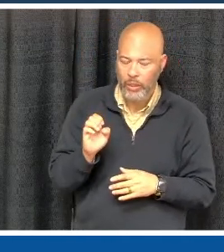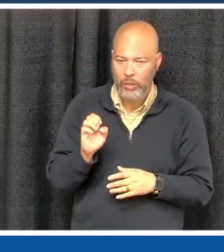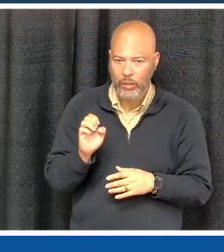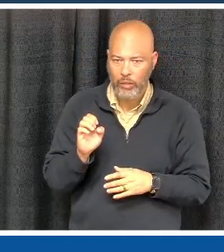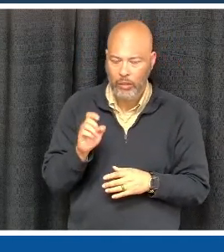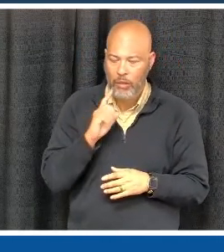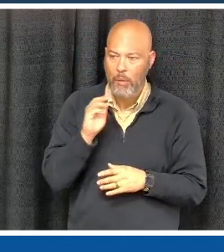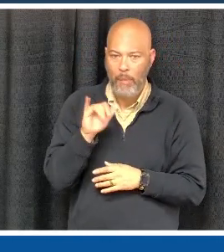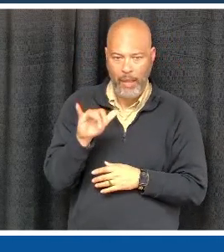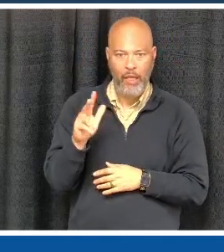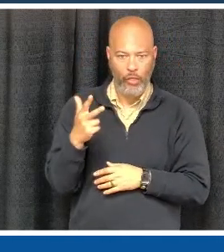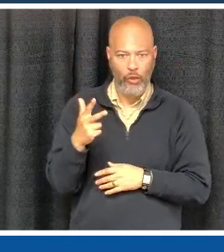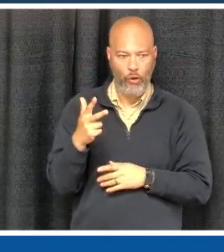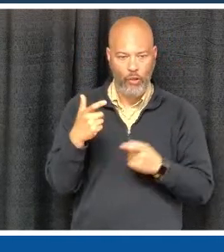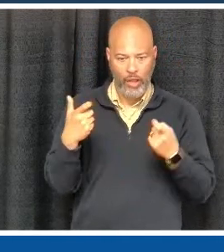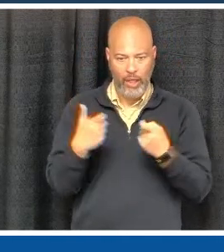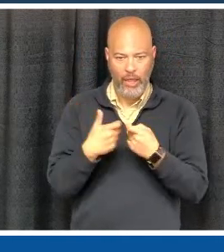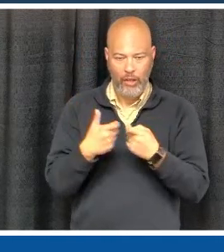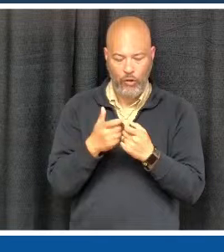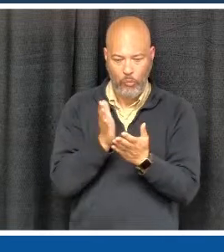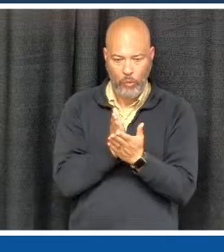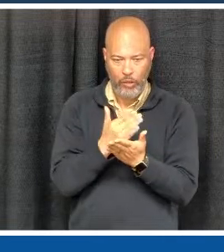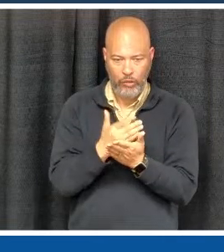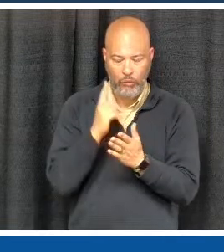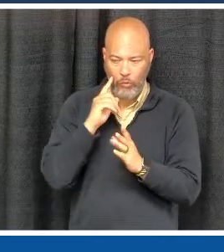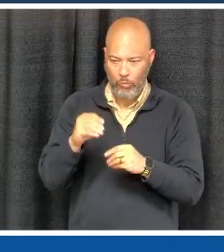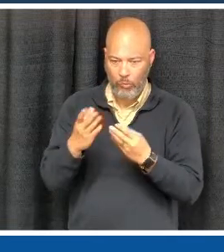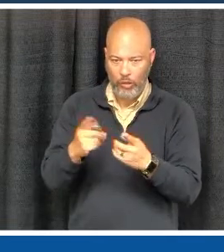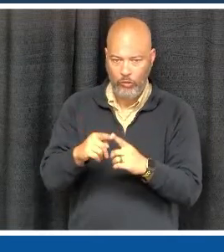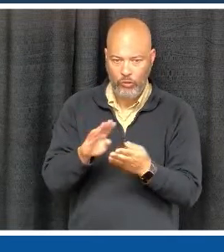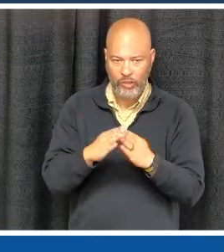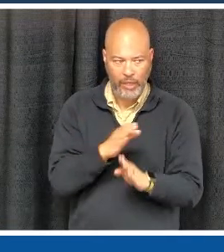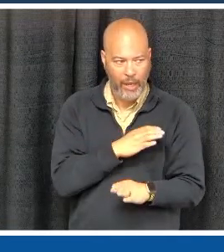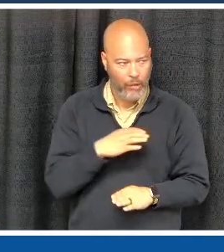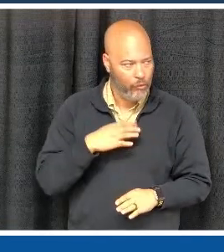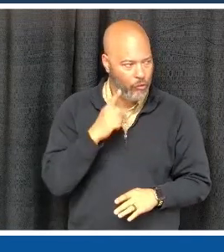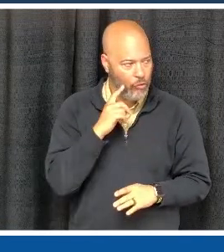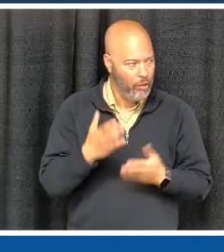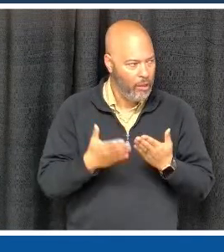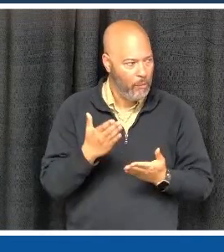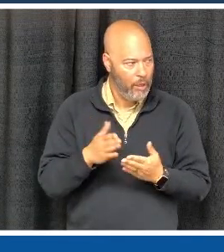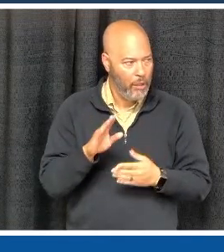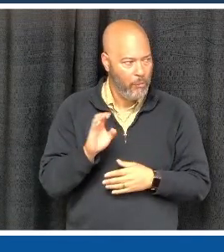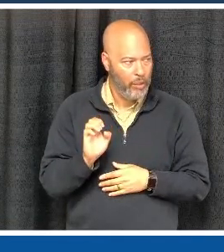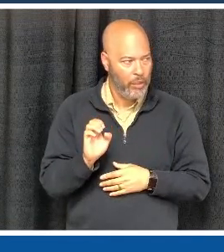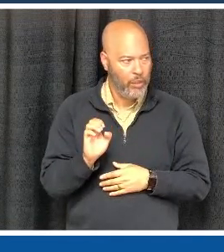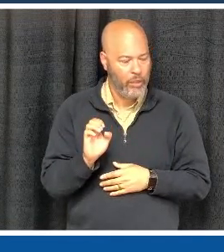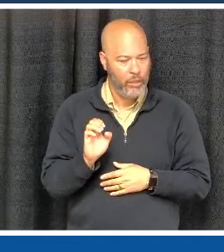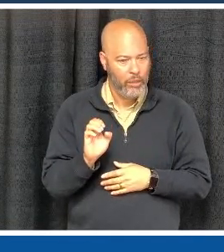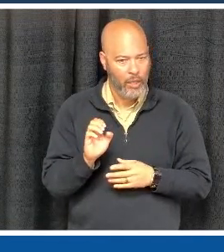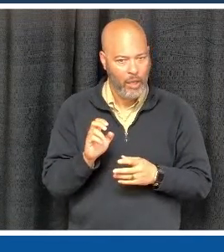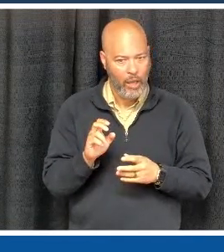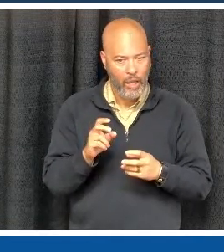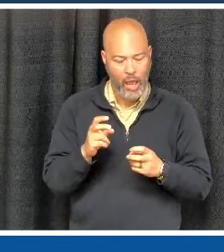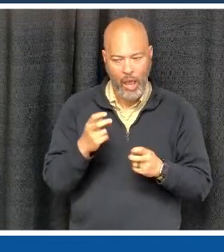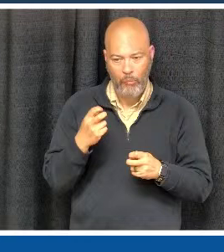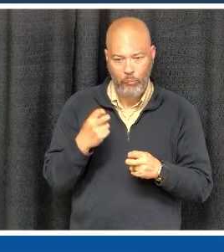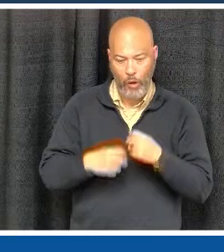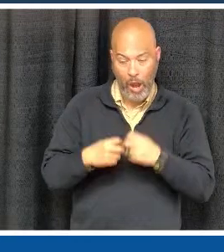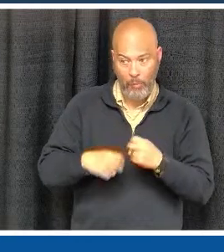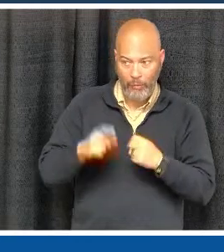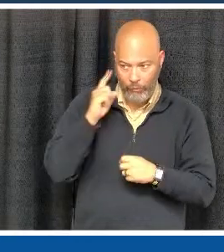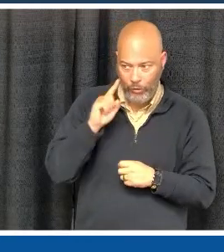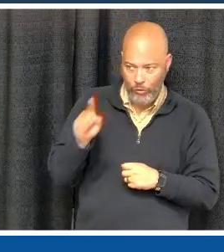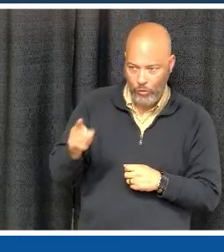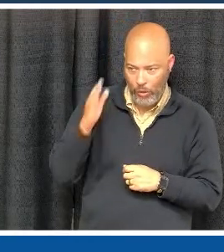The May 3rd, the electronic budget books will be provided to council, so I would think that might be a bit of a issue for you. I know